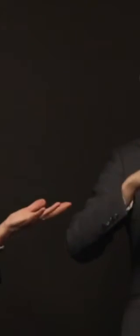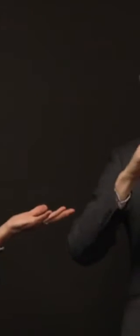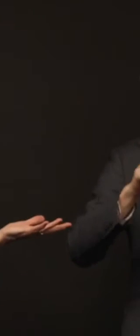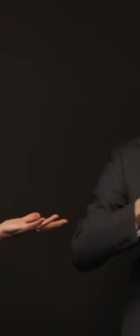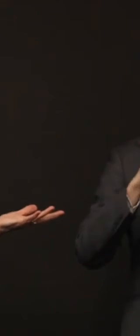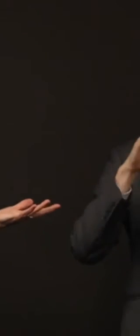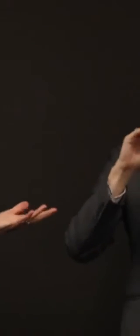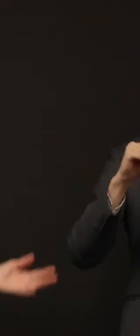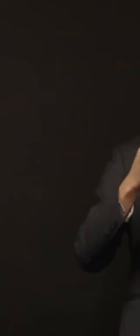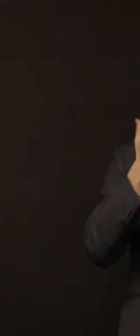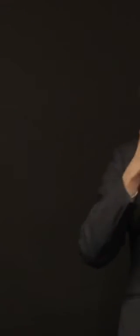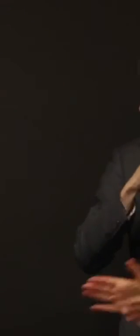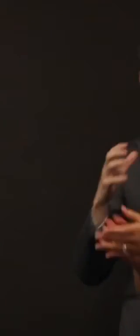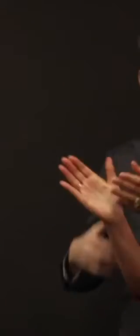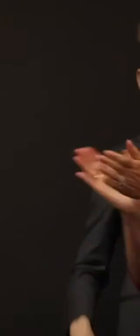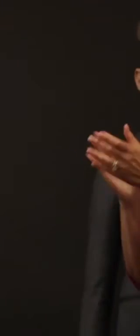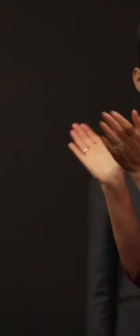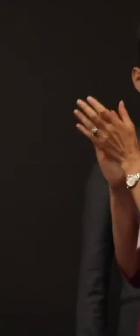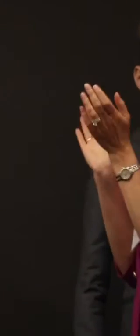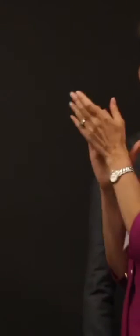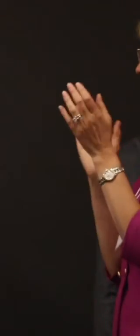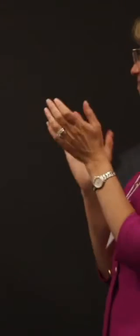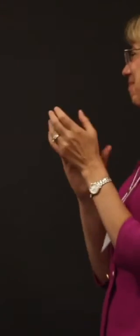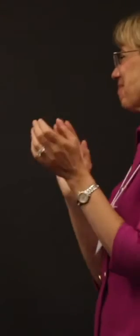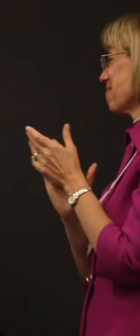much. I appreciate it. I'm incredibly honored.